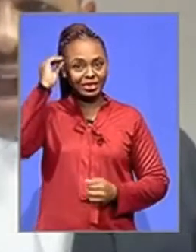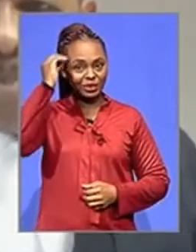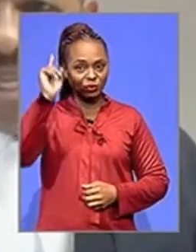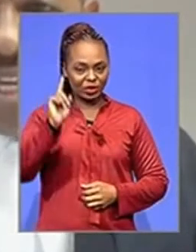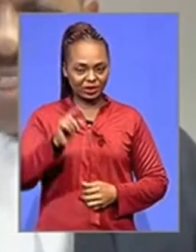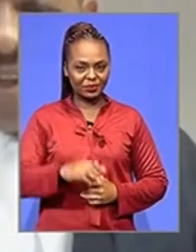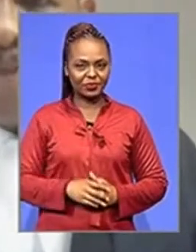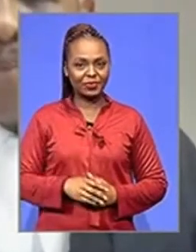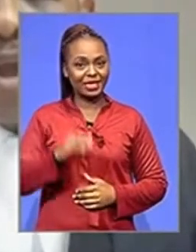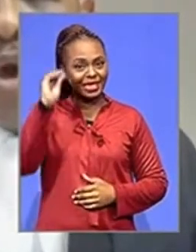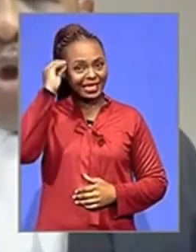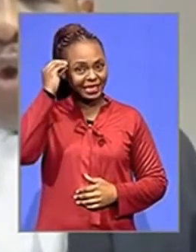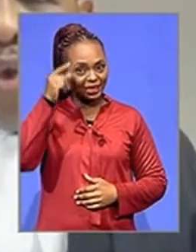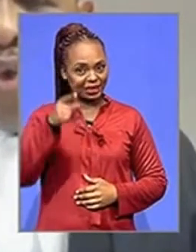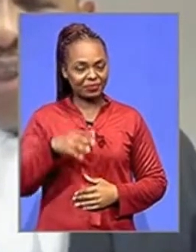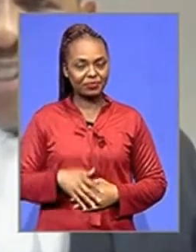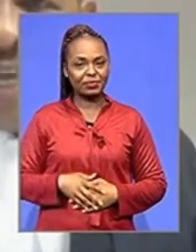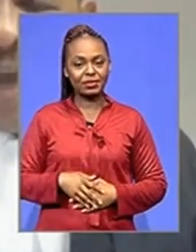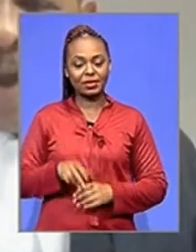an applicant